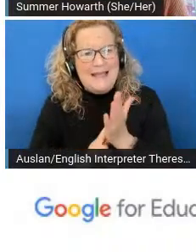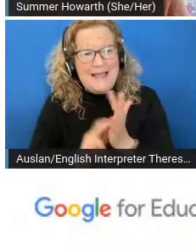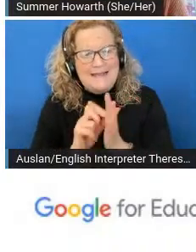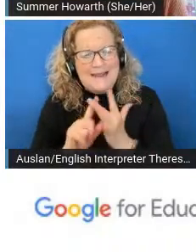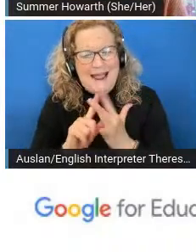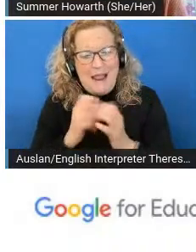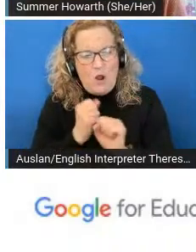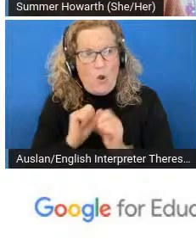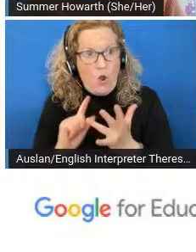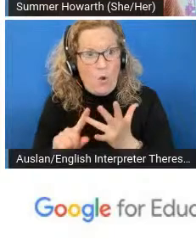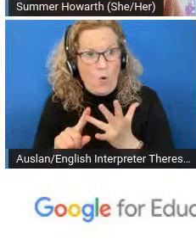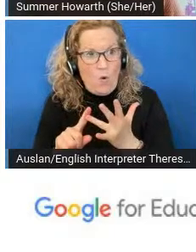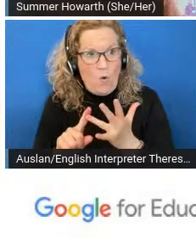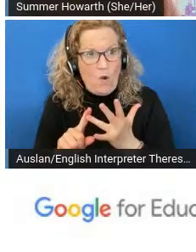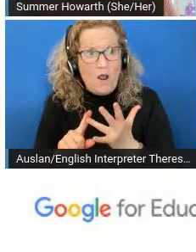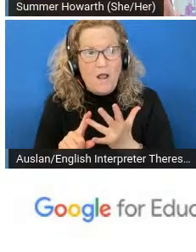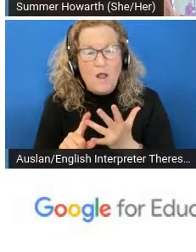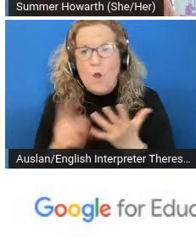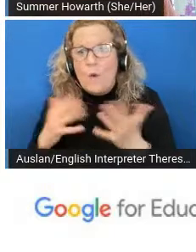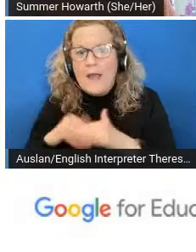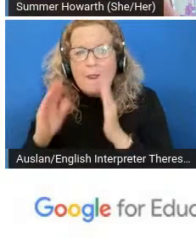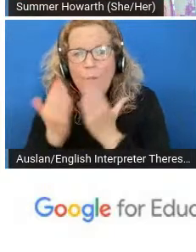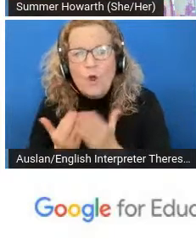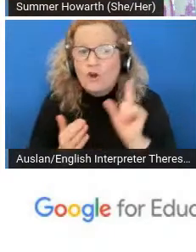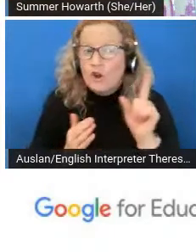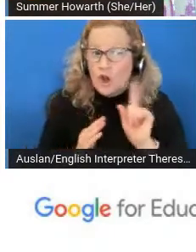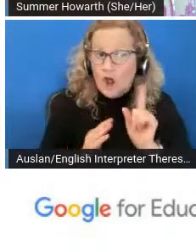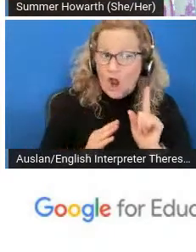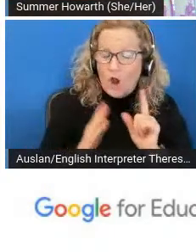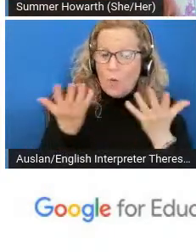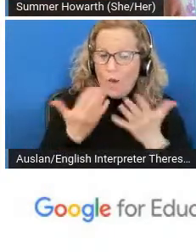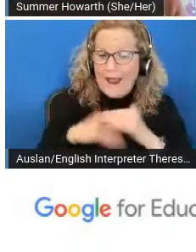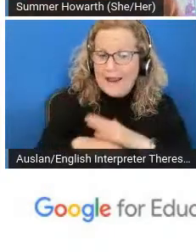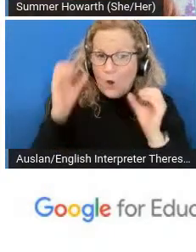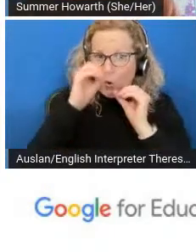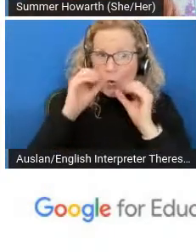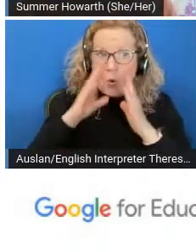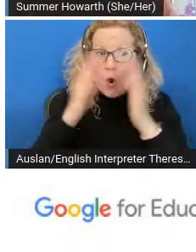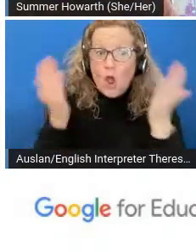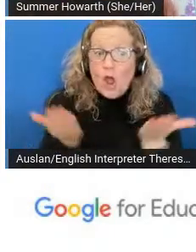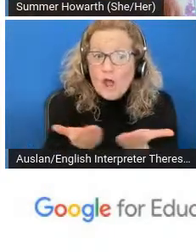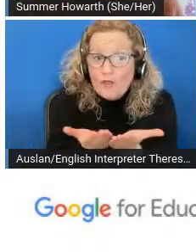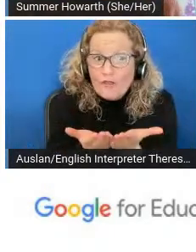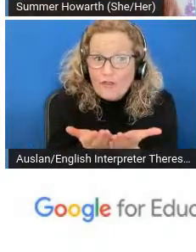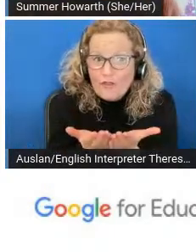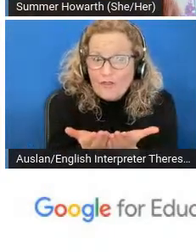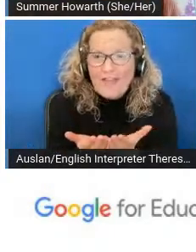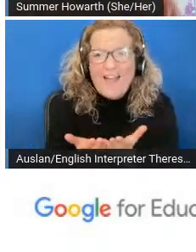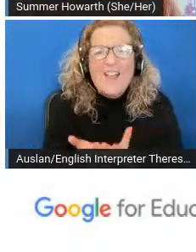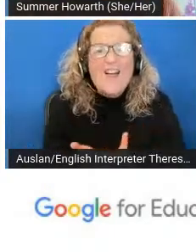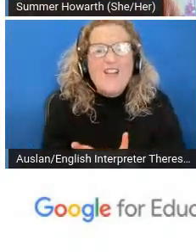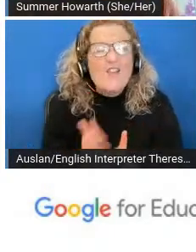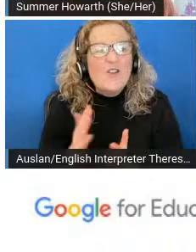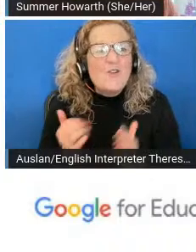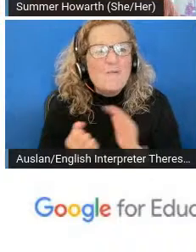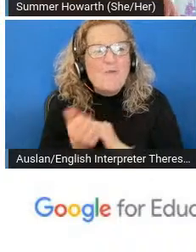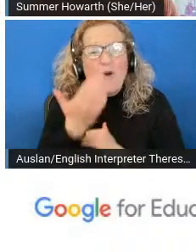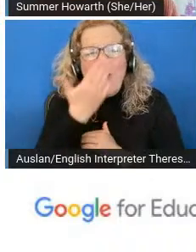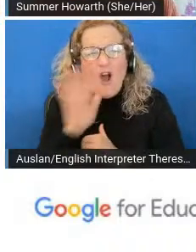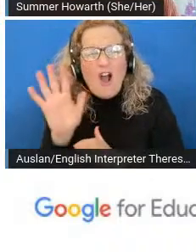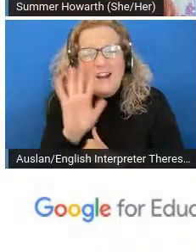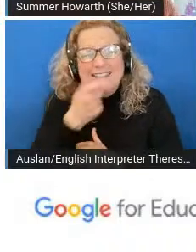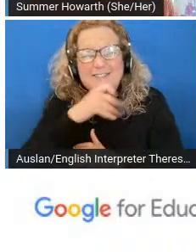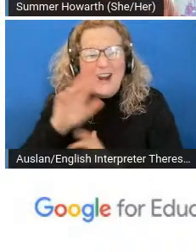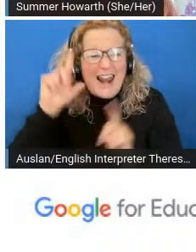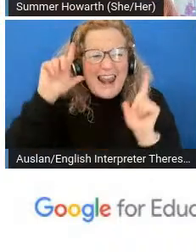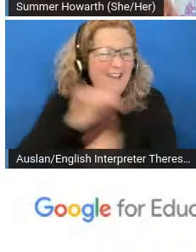is, where on Google Earth is Carmen Sandiego? No. So, now all the 90s kids are loving this one. The 90s kids are